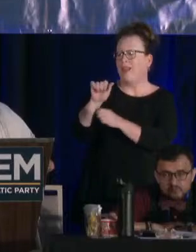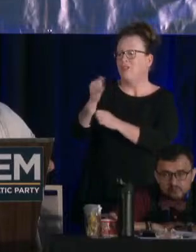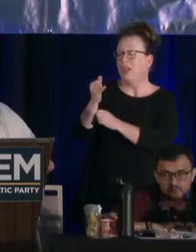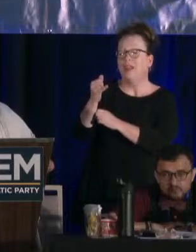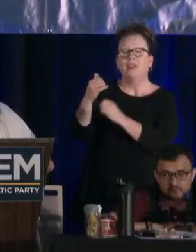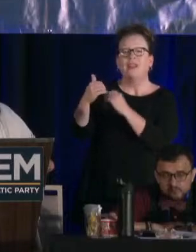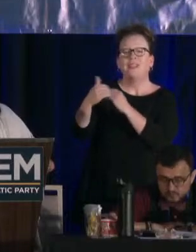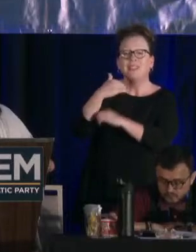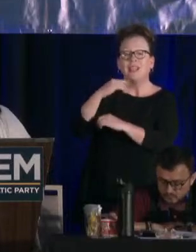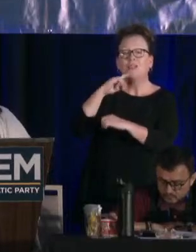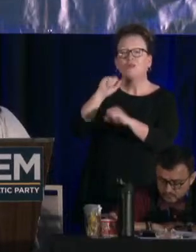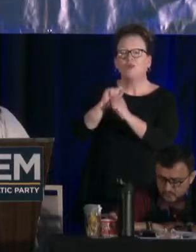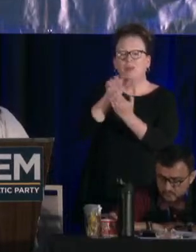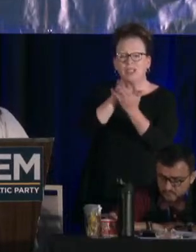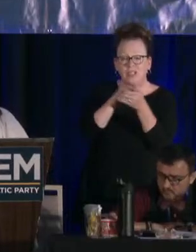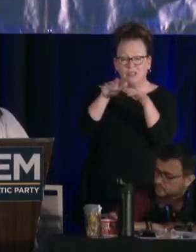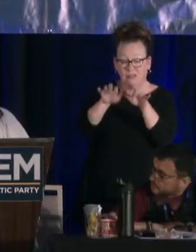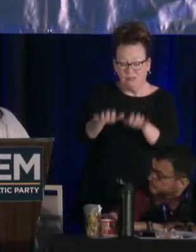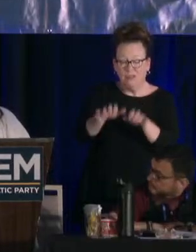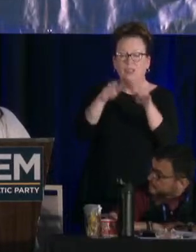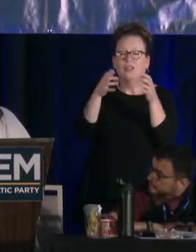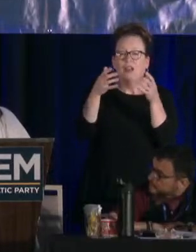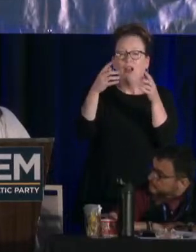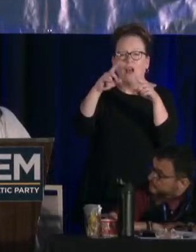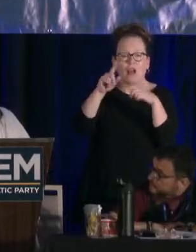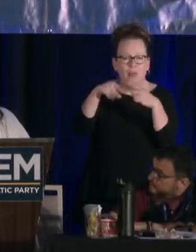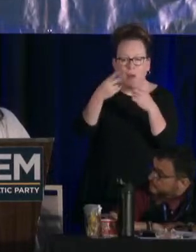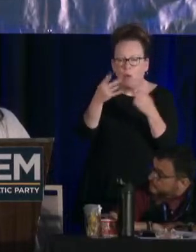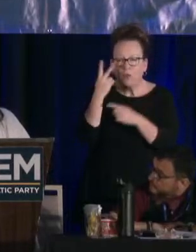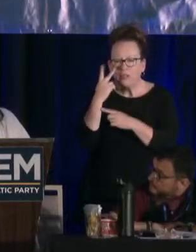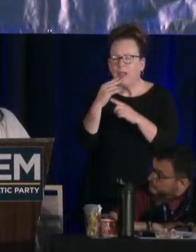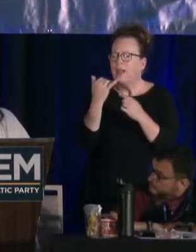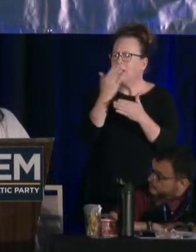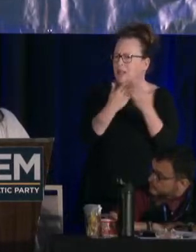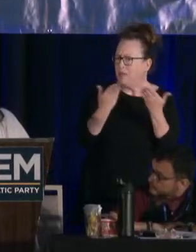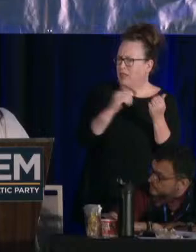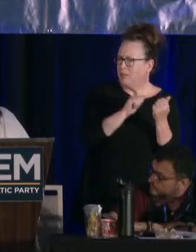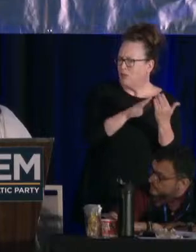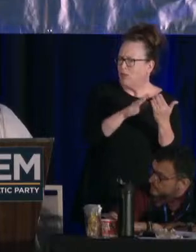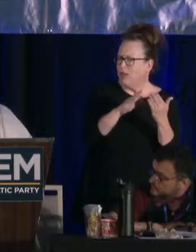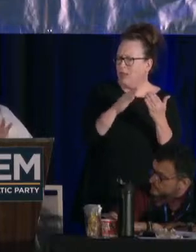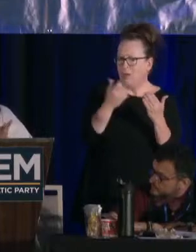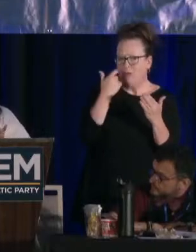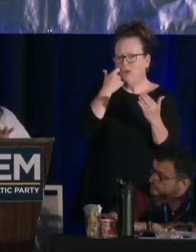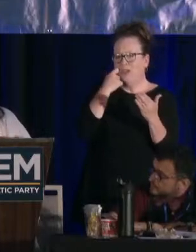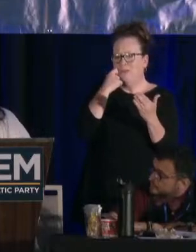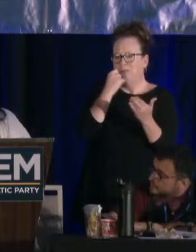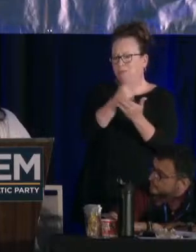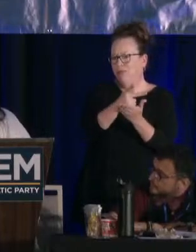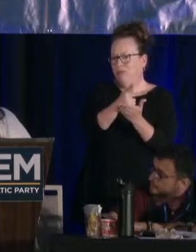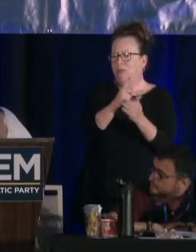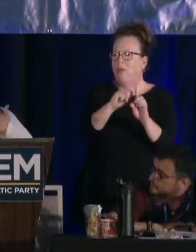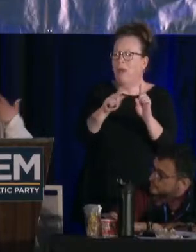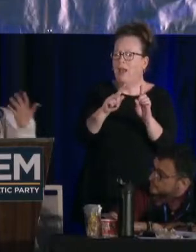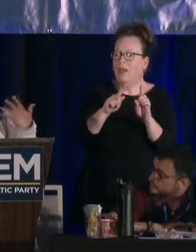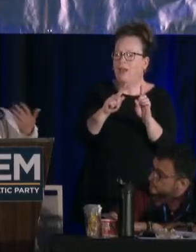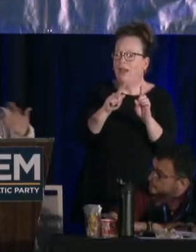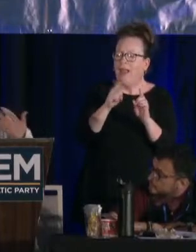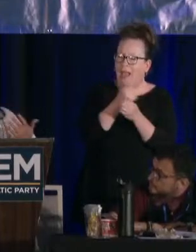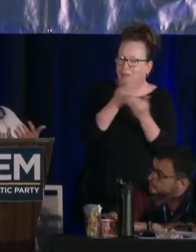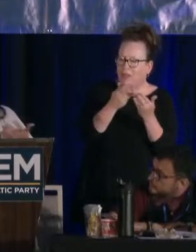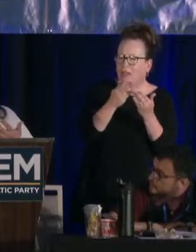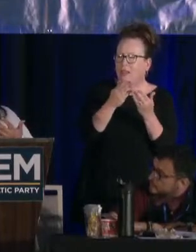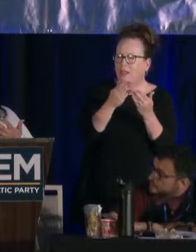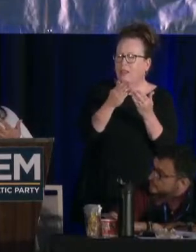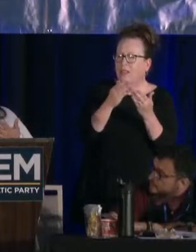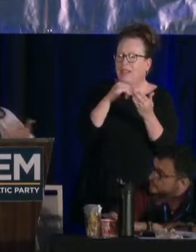actual language. I think part of his concern is being addressed in the bylaw proposal we just passed. I don't know if all of it is. He didn't submit